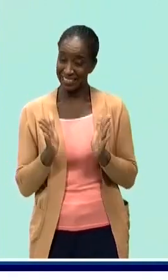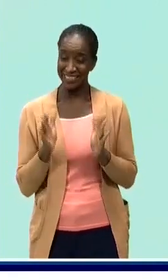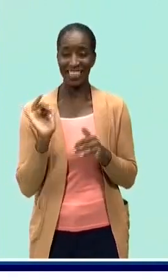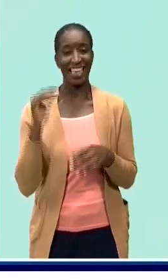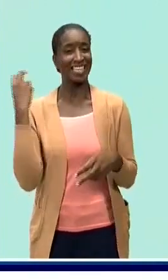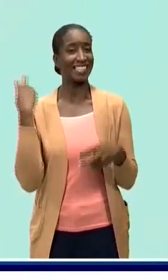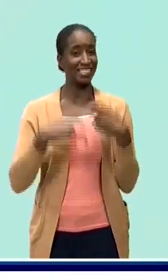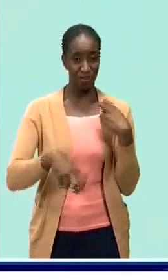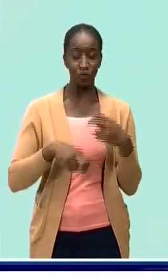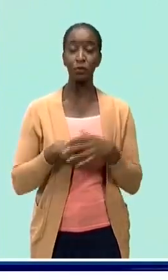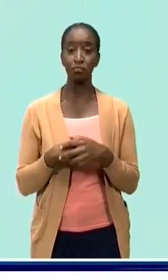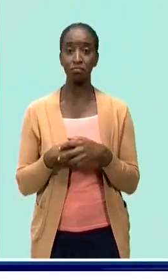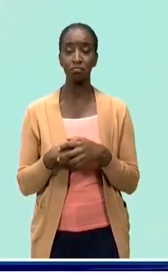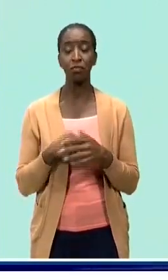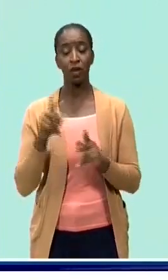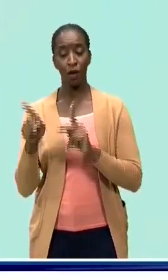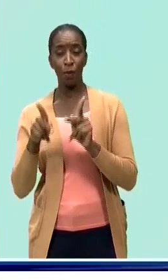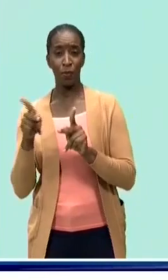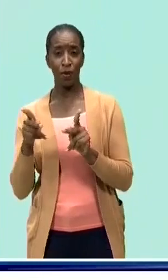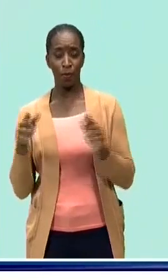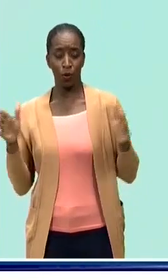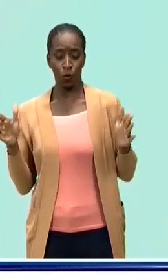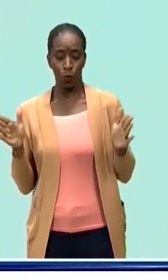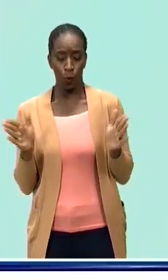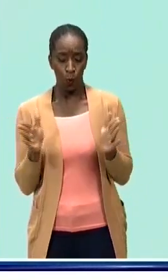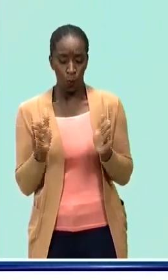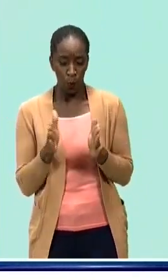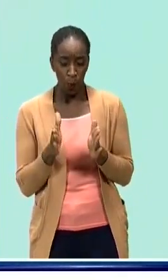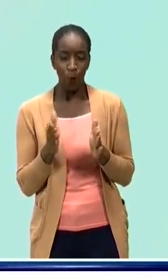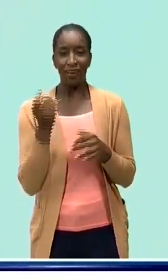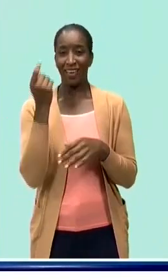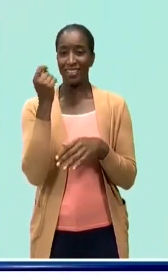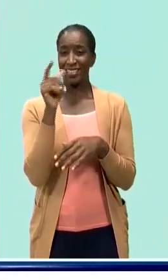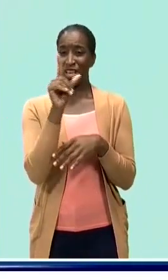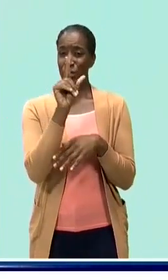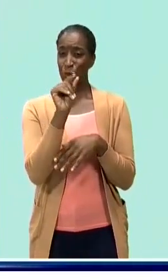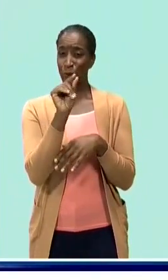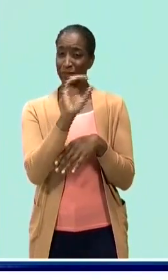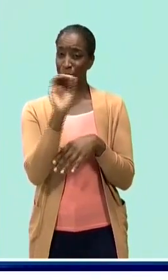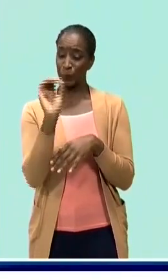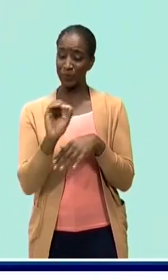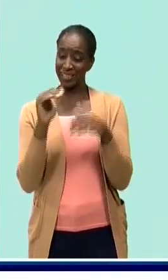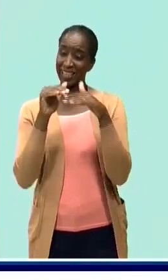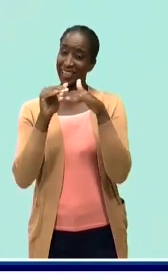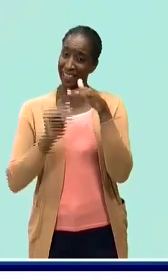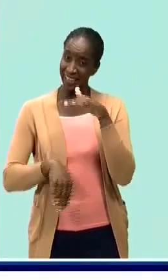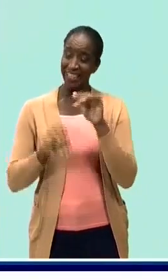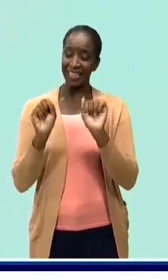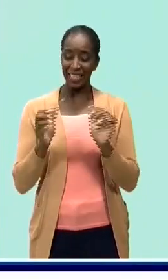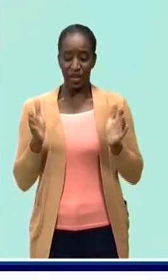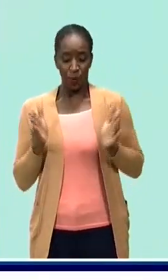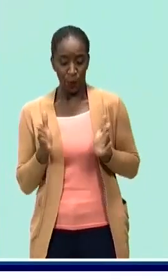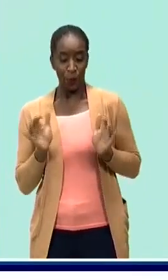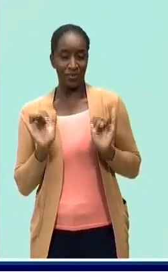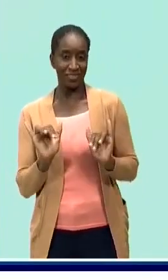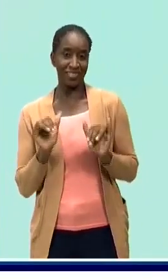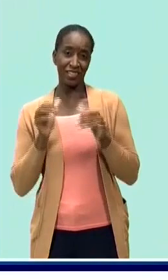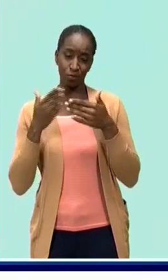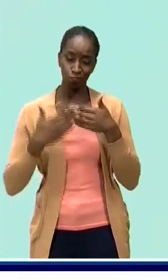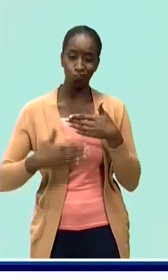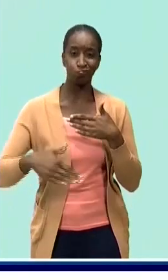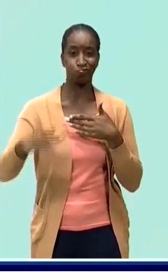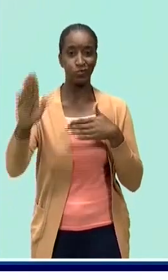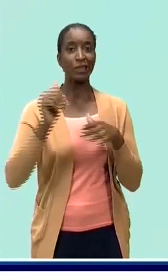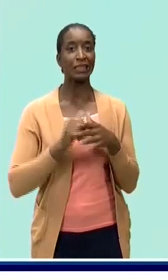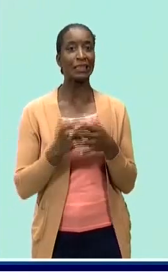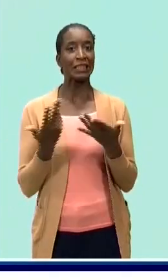of persons are able to maintain it a year from now. So if you look around, that means that maybe about 4 or